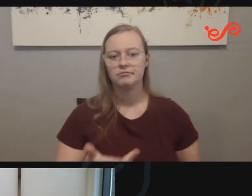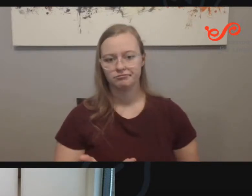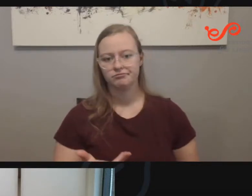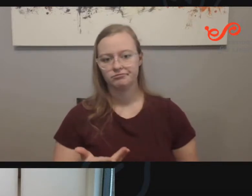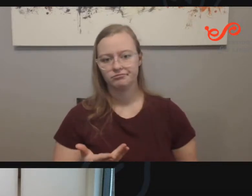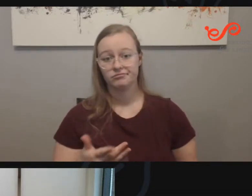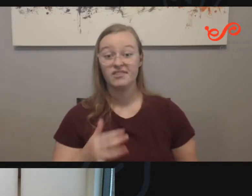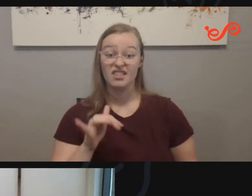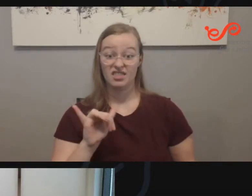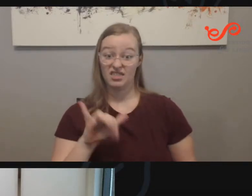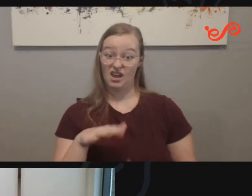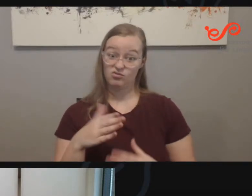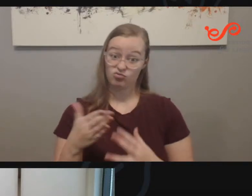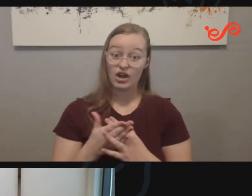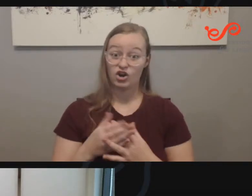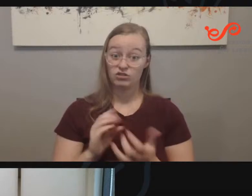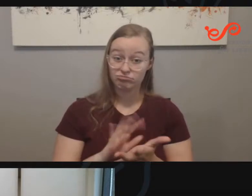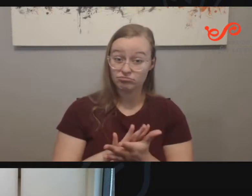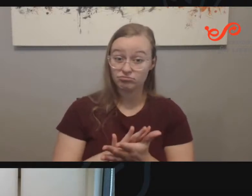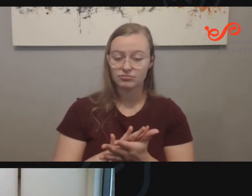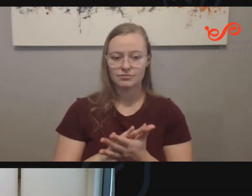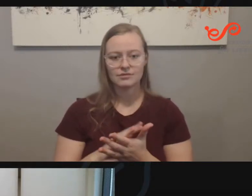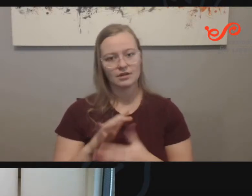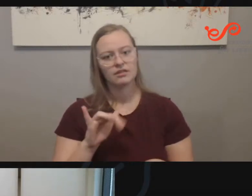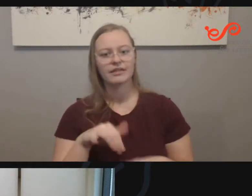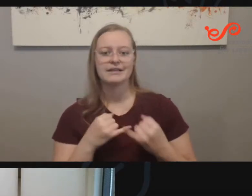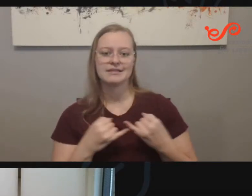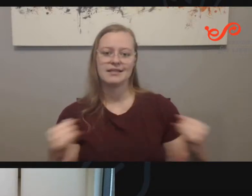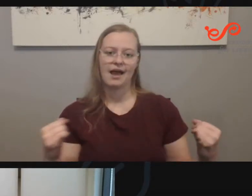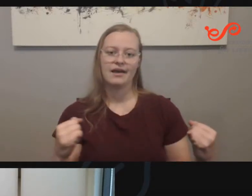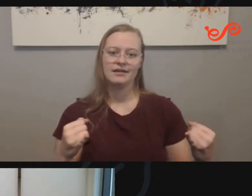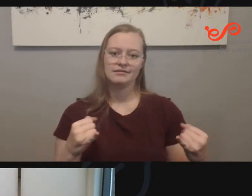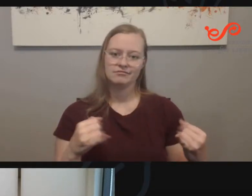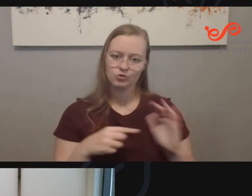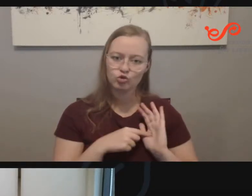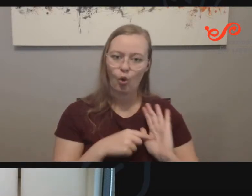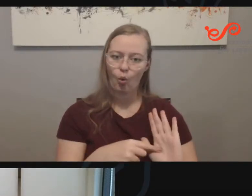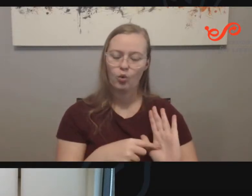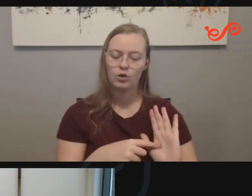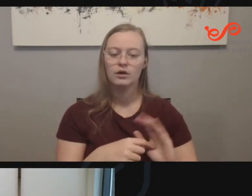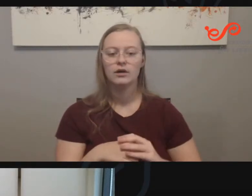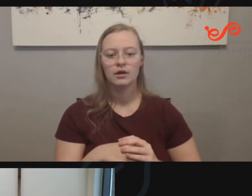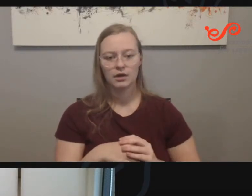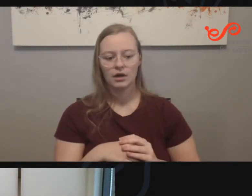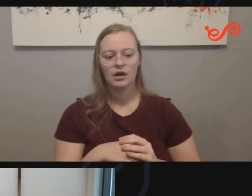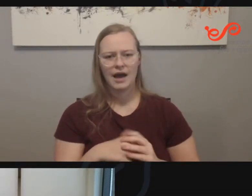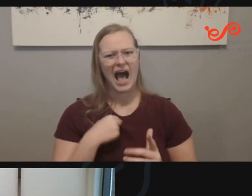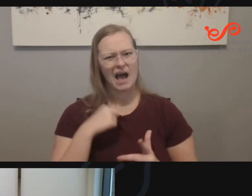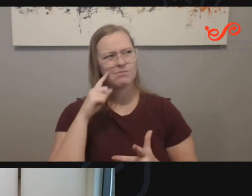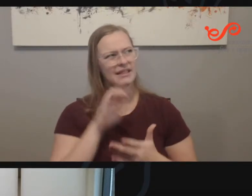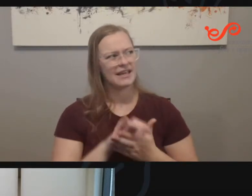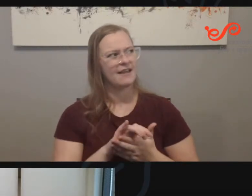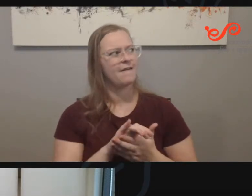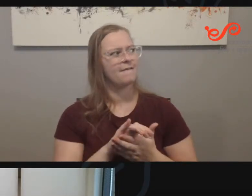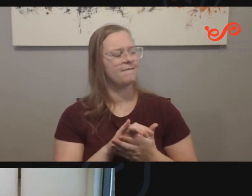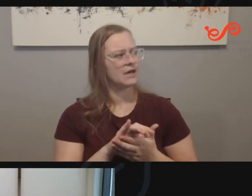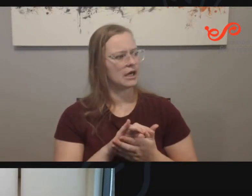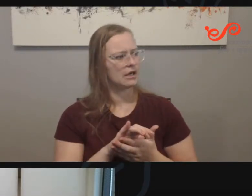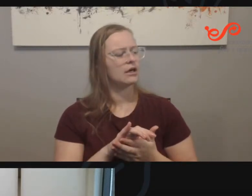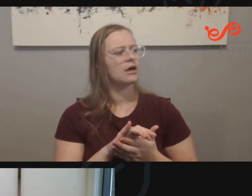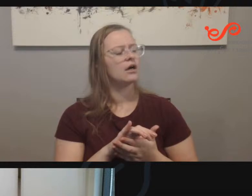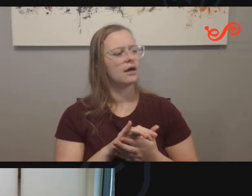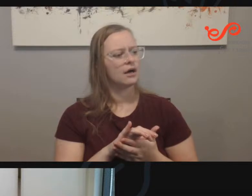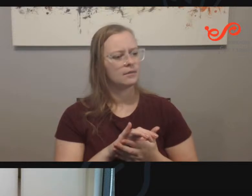are the records. Those are the lines that the records show, and I do believe that